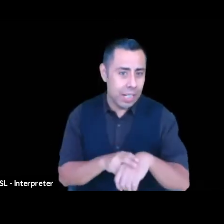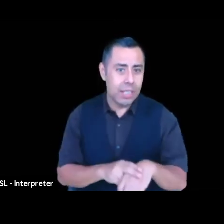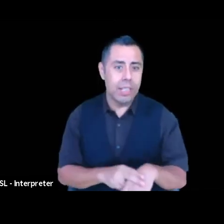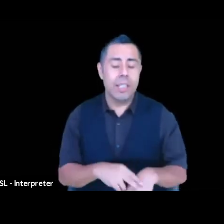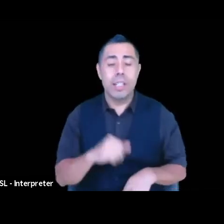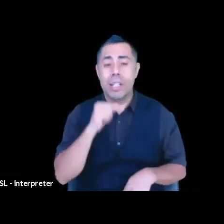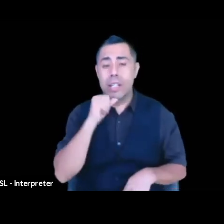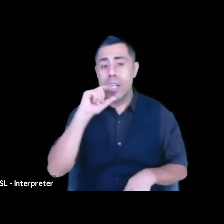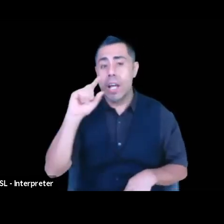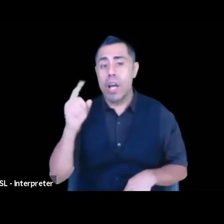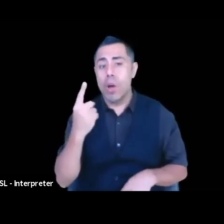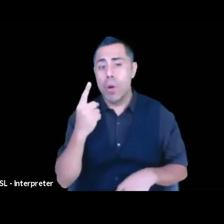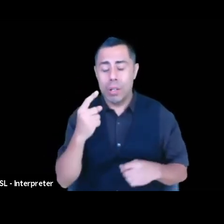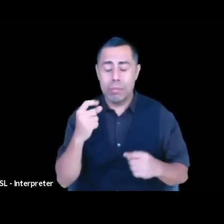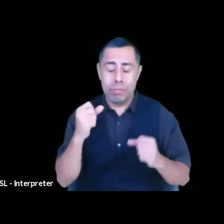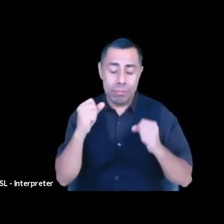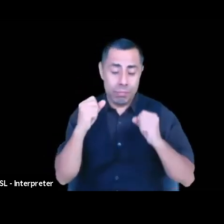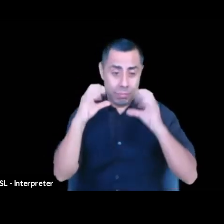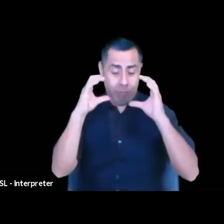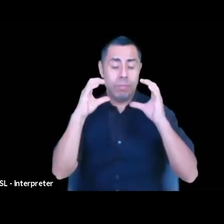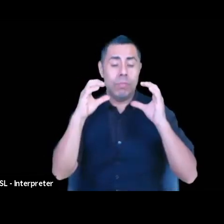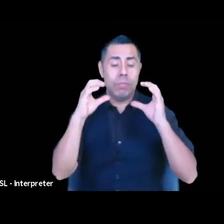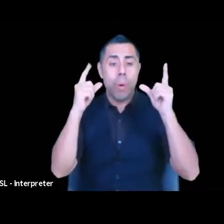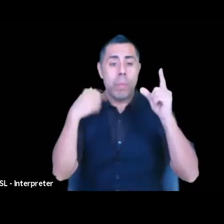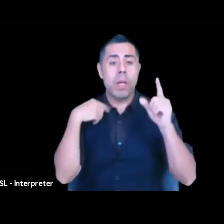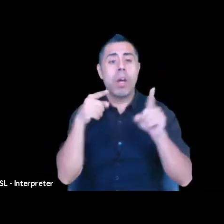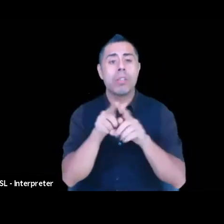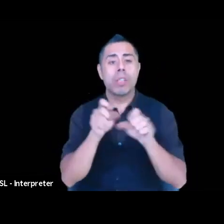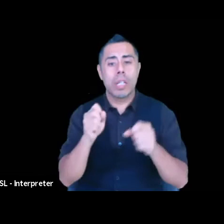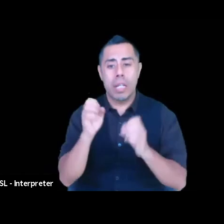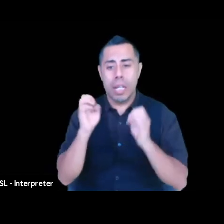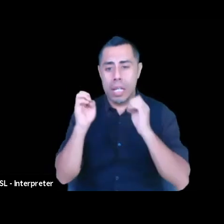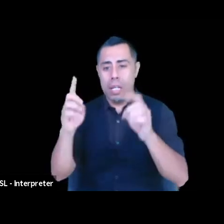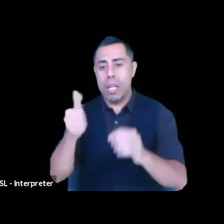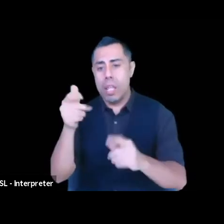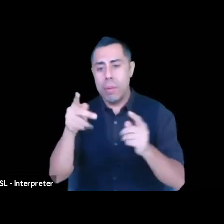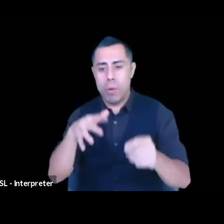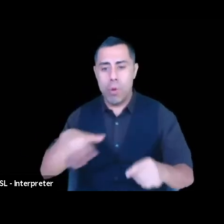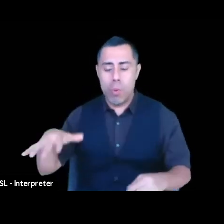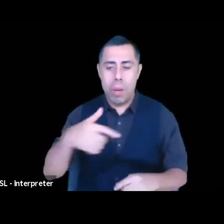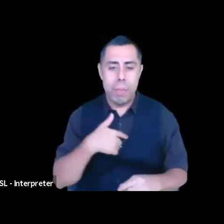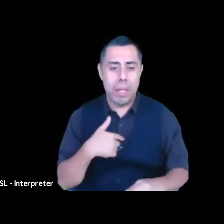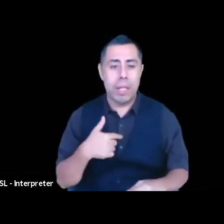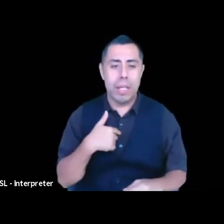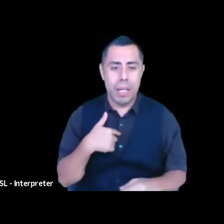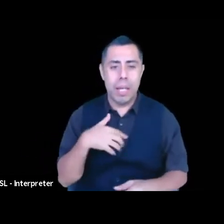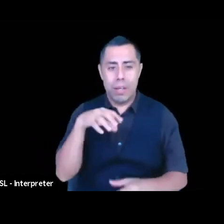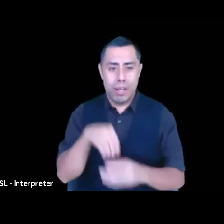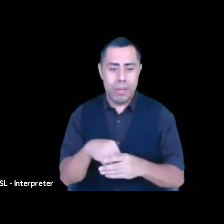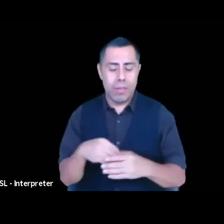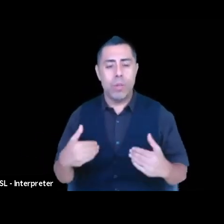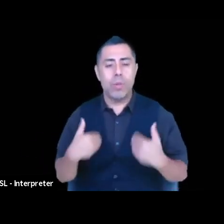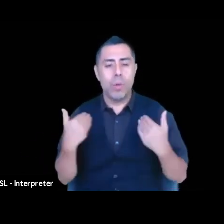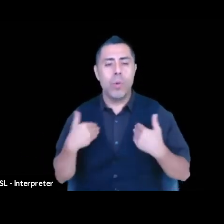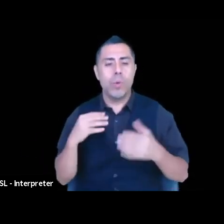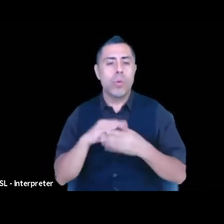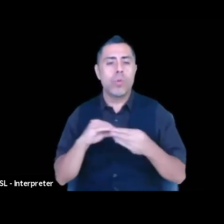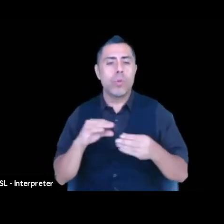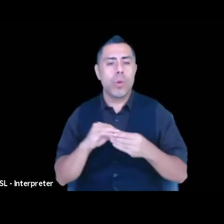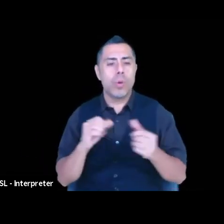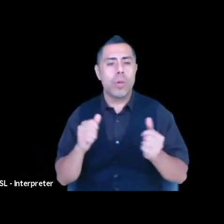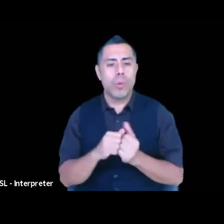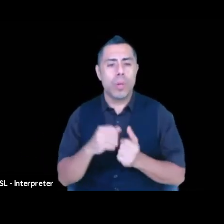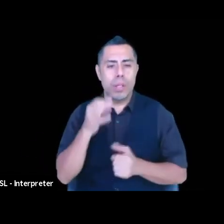for me to educate others around me. I was a part of the youth story with the Native Nation that we touched